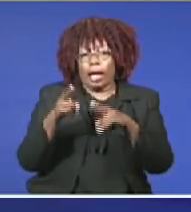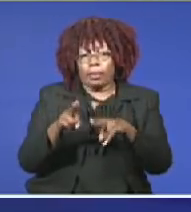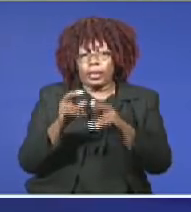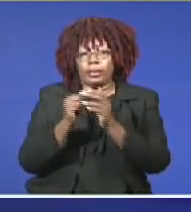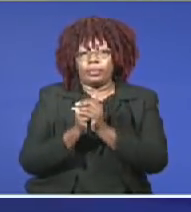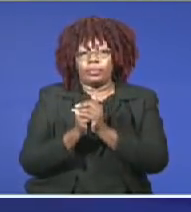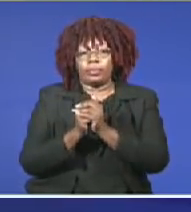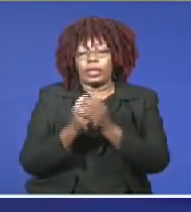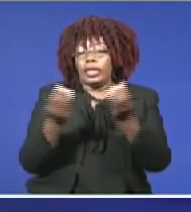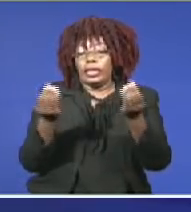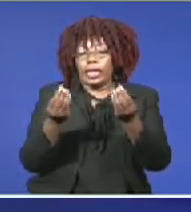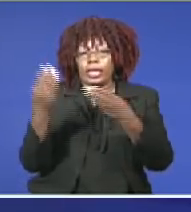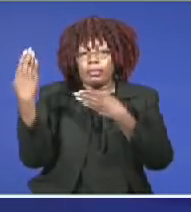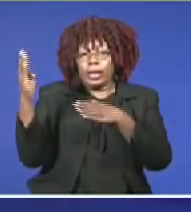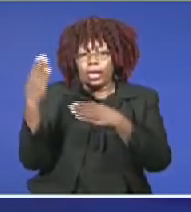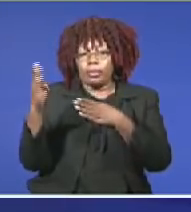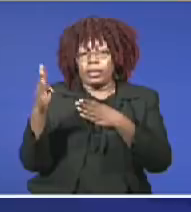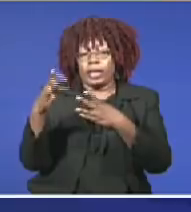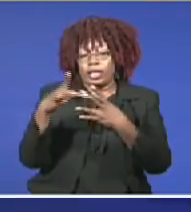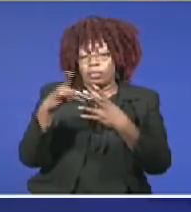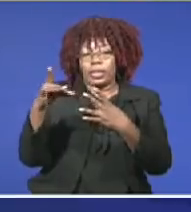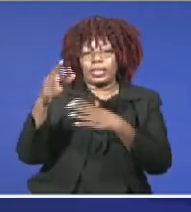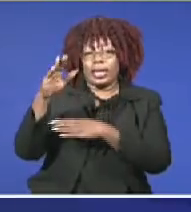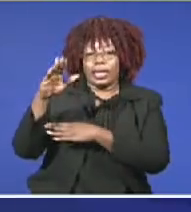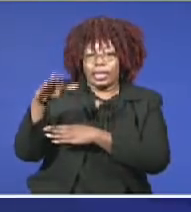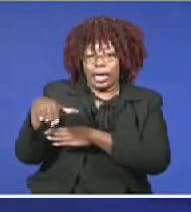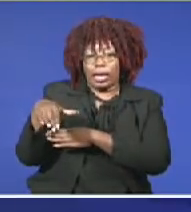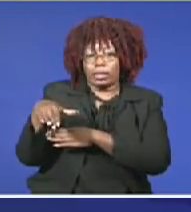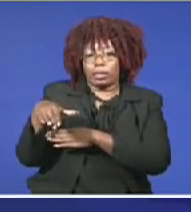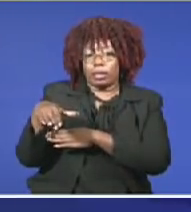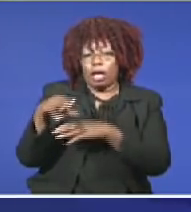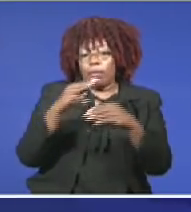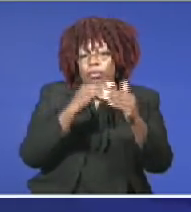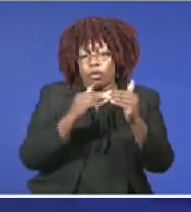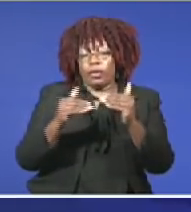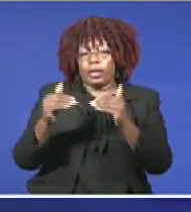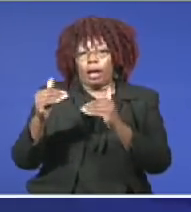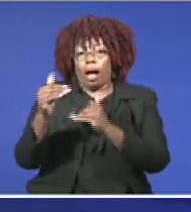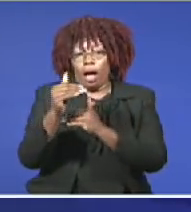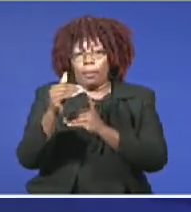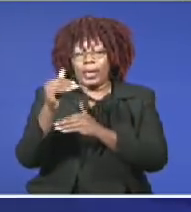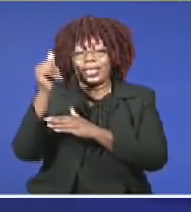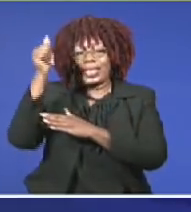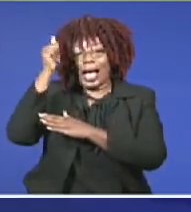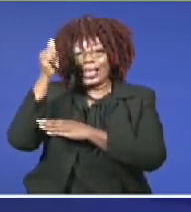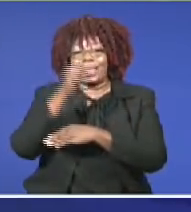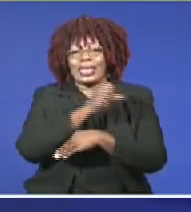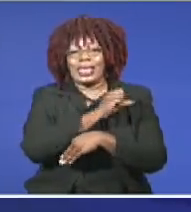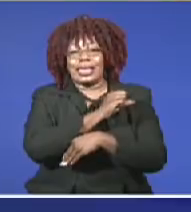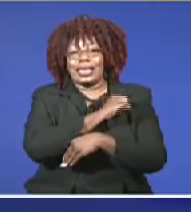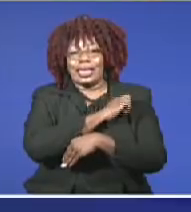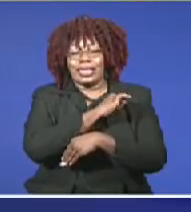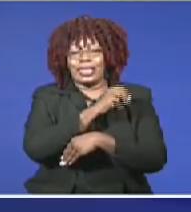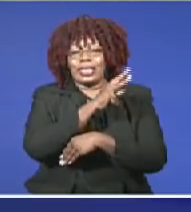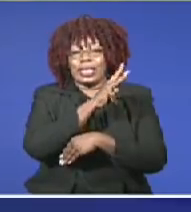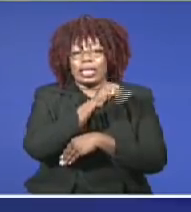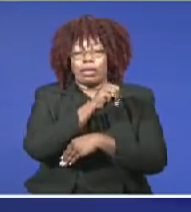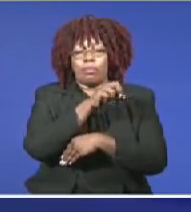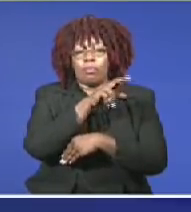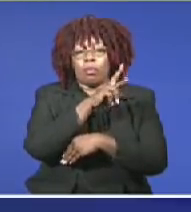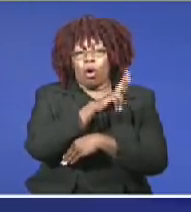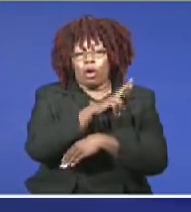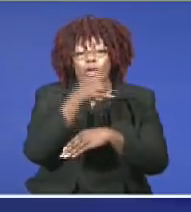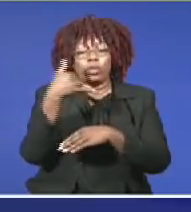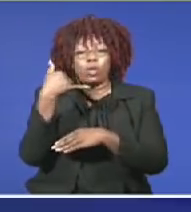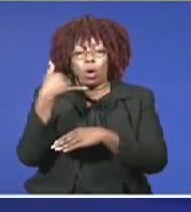So far, no Bahamians have been selected. However, moving up the ranks was Anthony Seymour. He was called up on Saturday